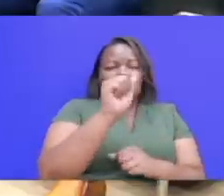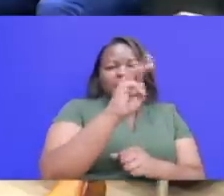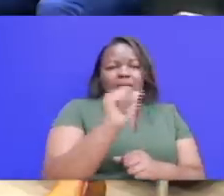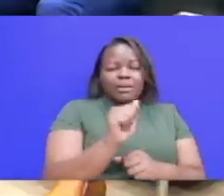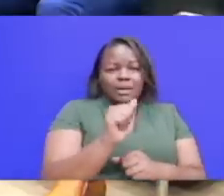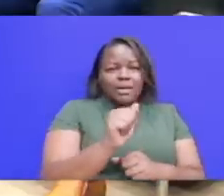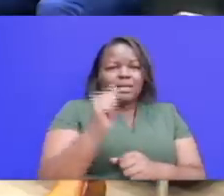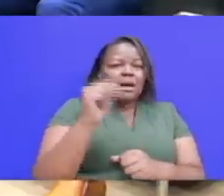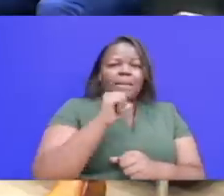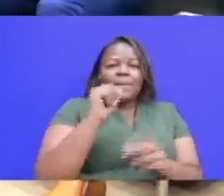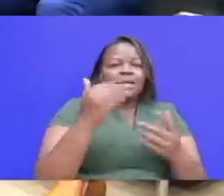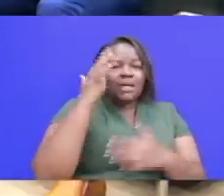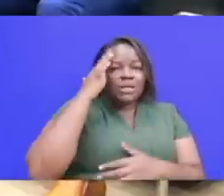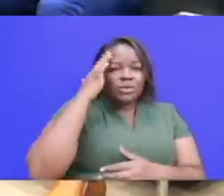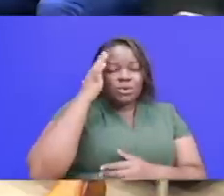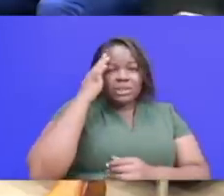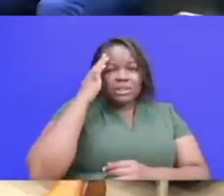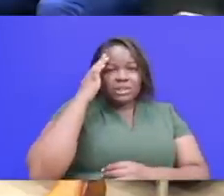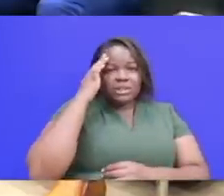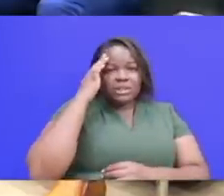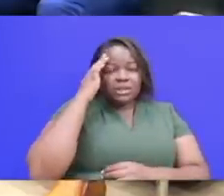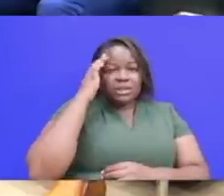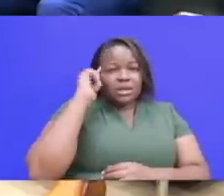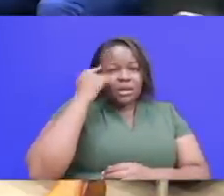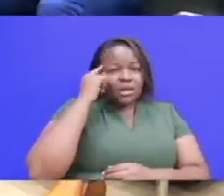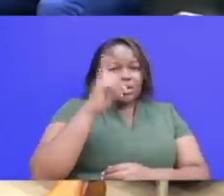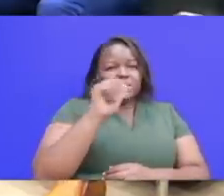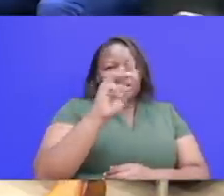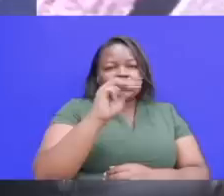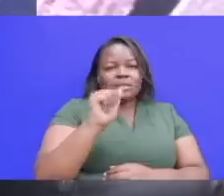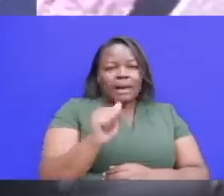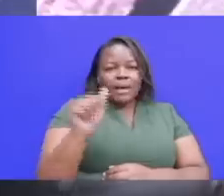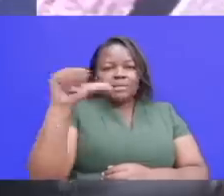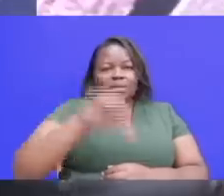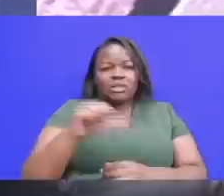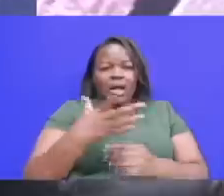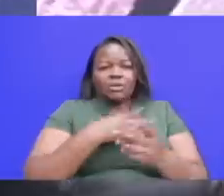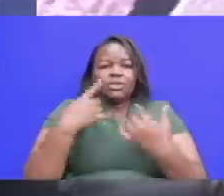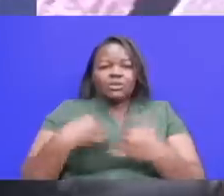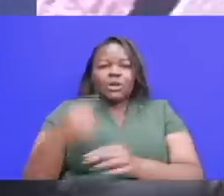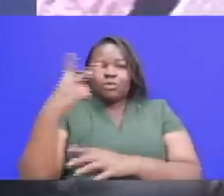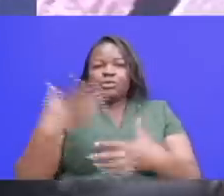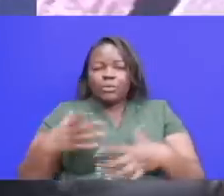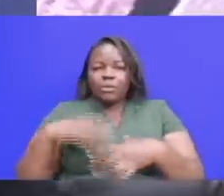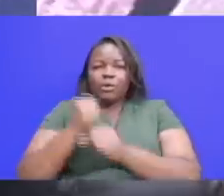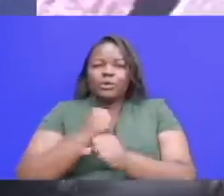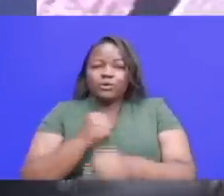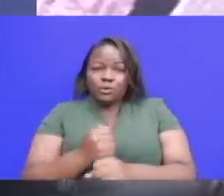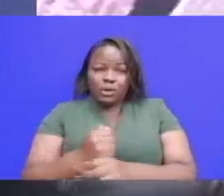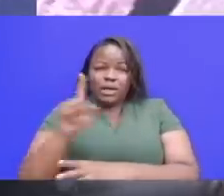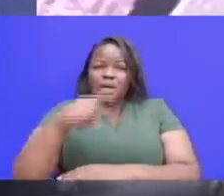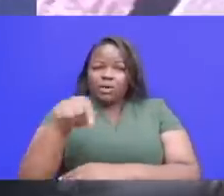was actually, he actually thought that Tamar was a harlot. So actually these are two people doing wrong. One yes. is acting